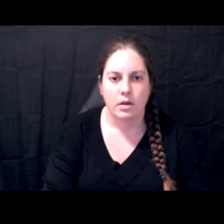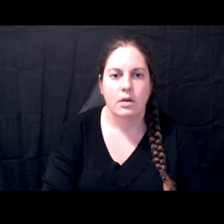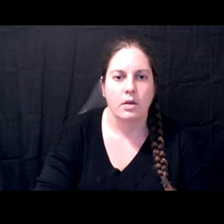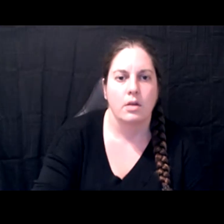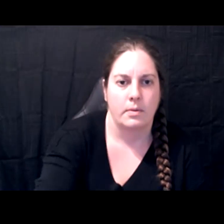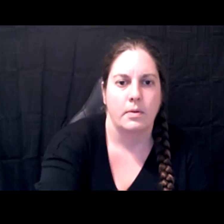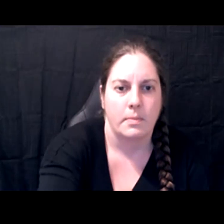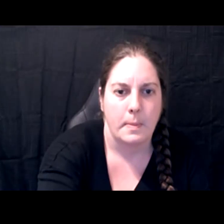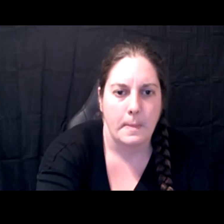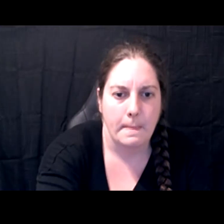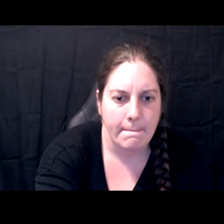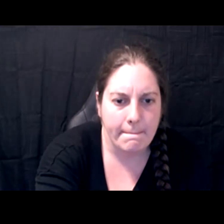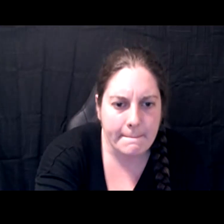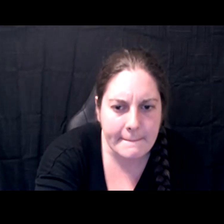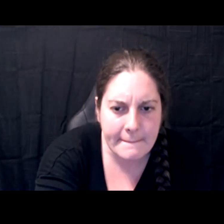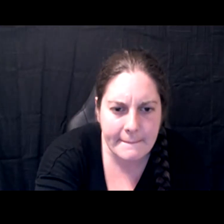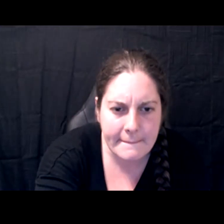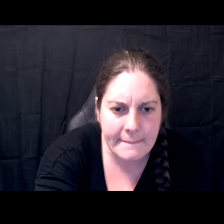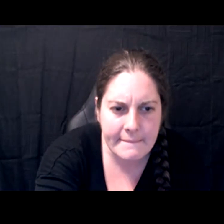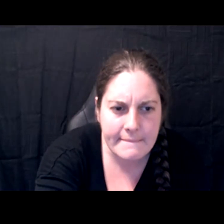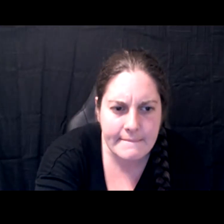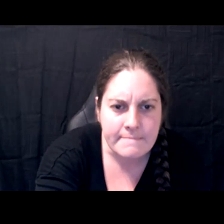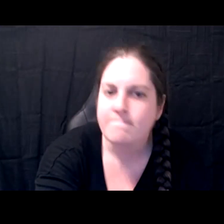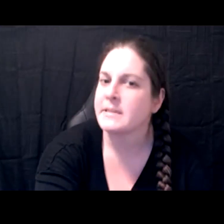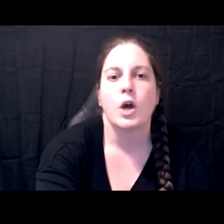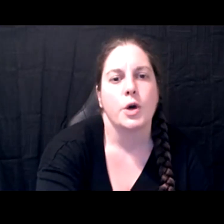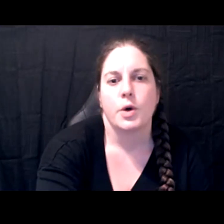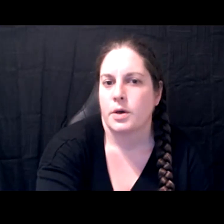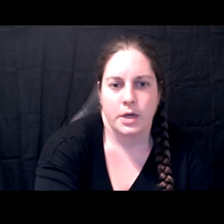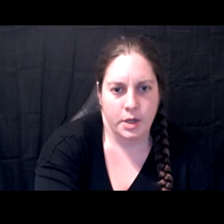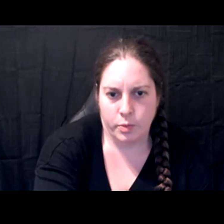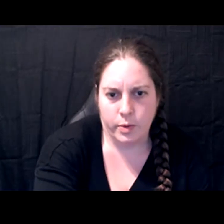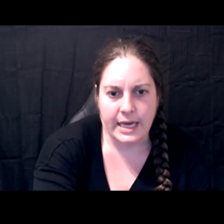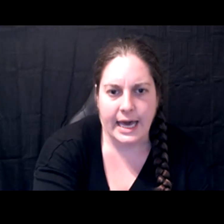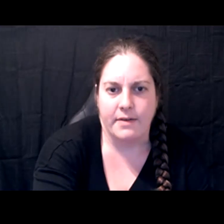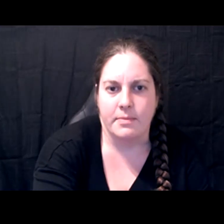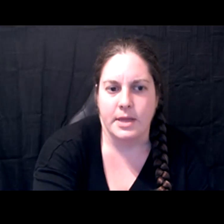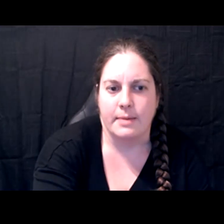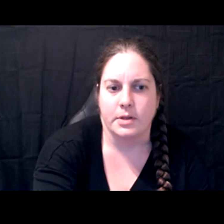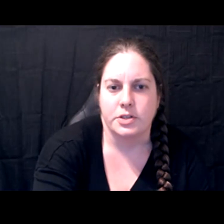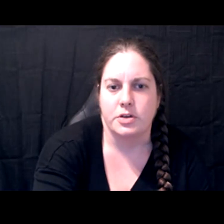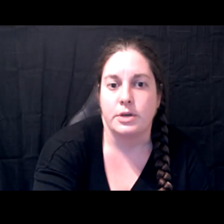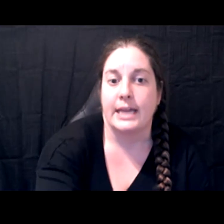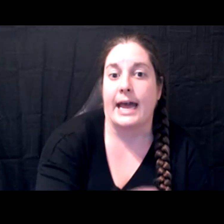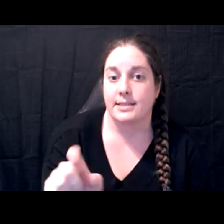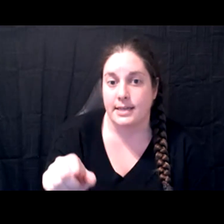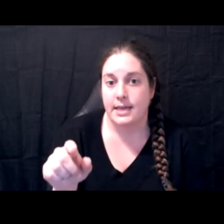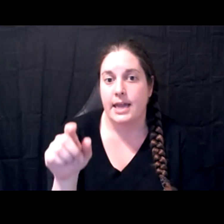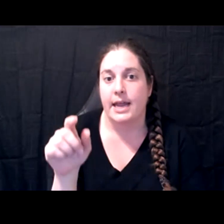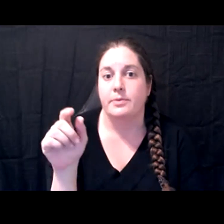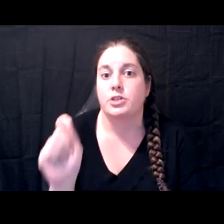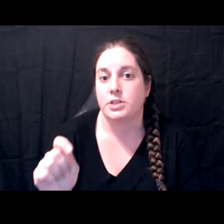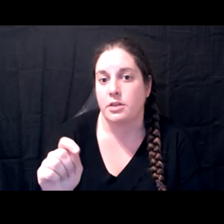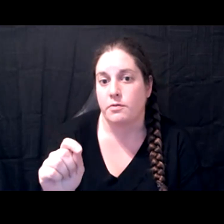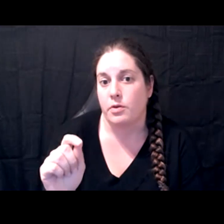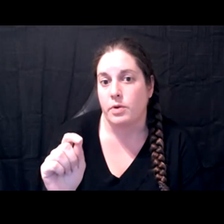now, I don't know if you're logged into the actual Canvas course at this point. We haven't been able to get access yet.